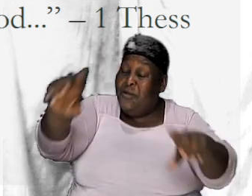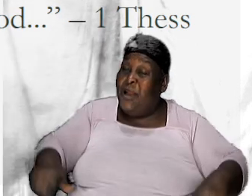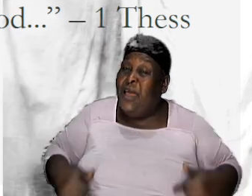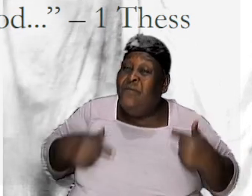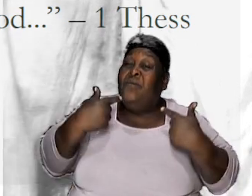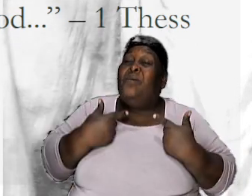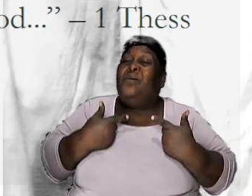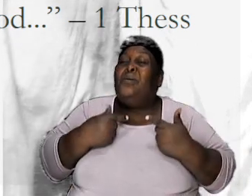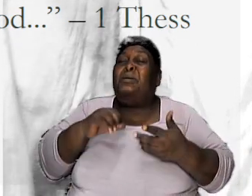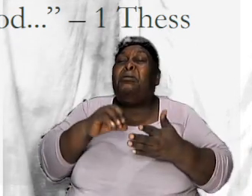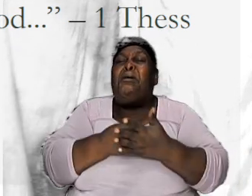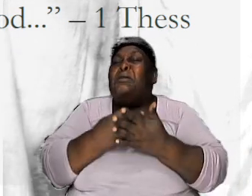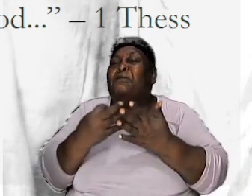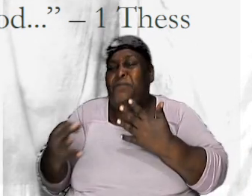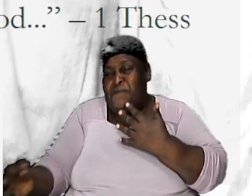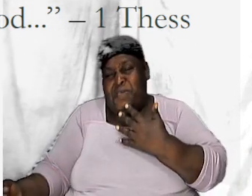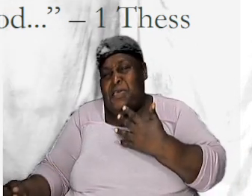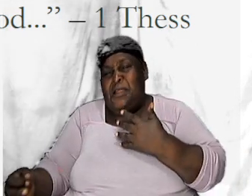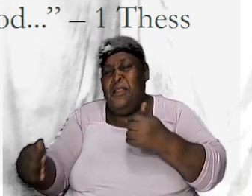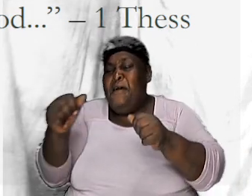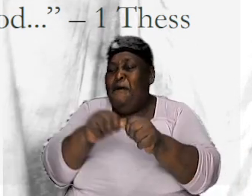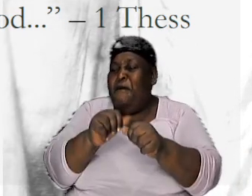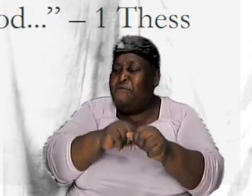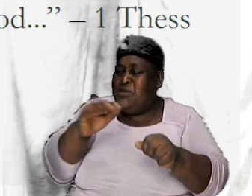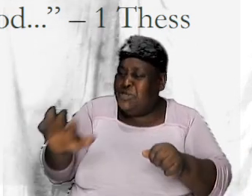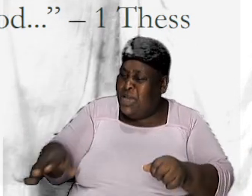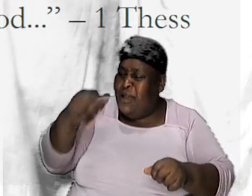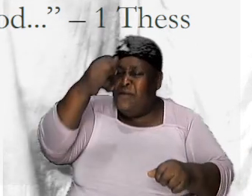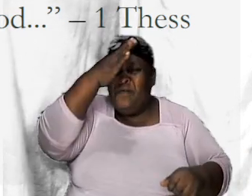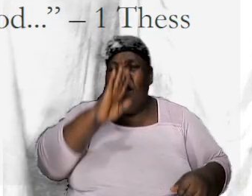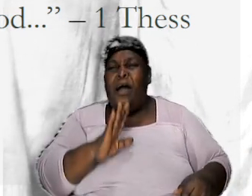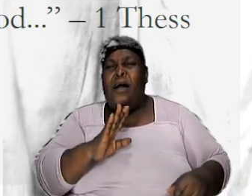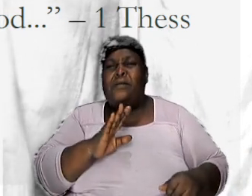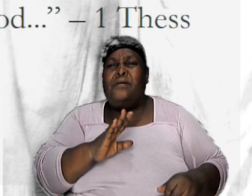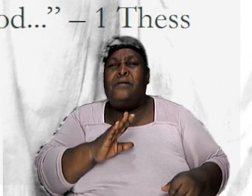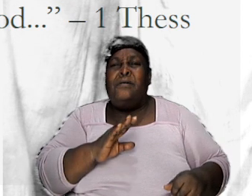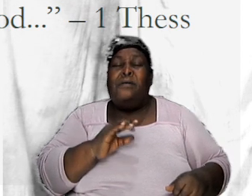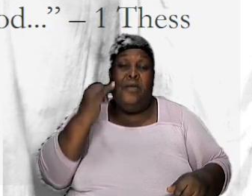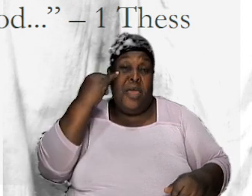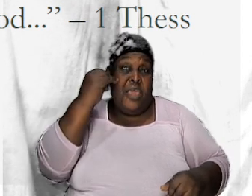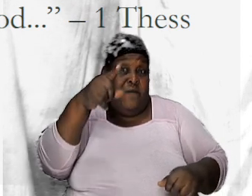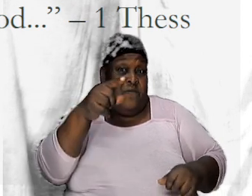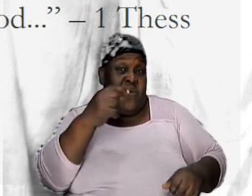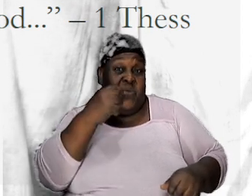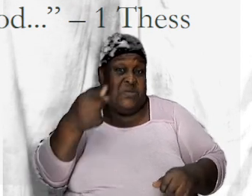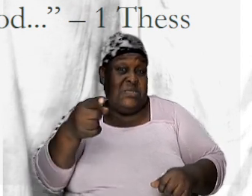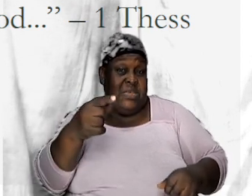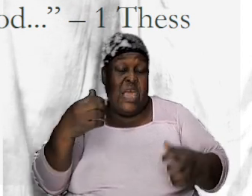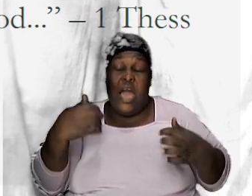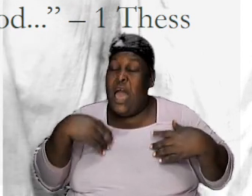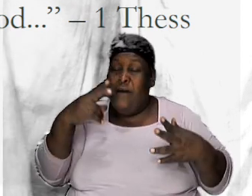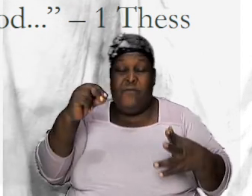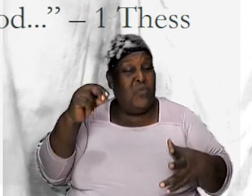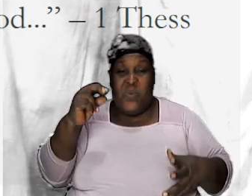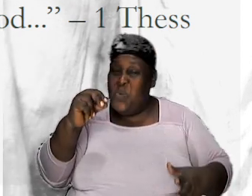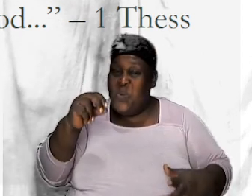say that to every child of God, every person here. Amen. The Bible says, if you say you have no sin, you deceive yourself. You don't have